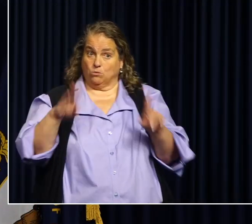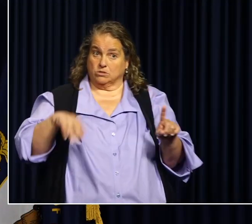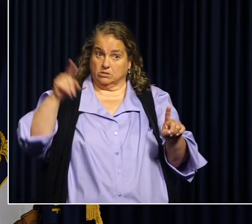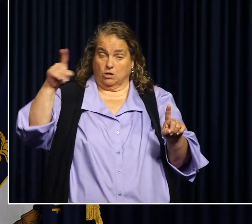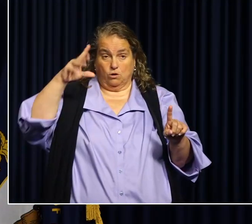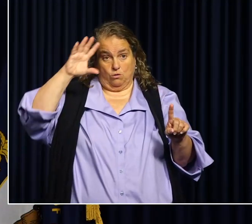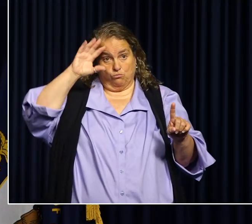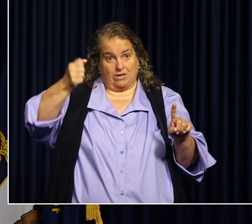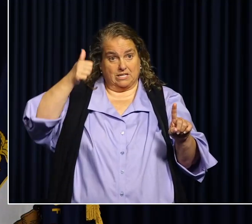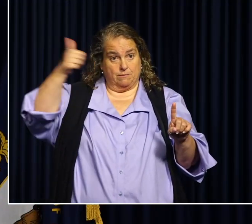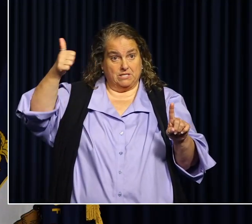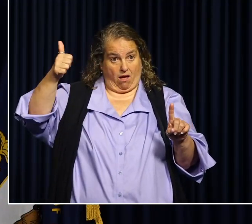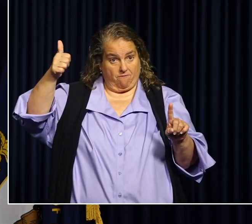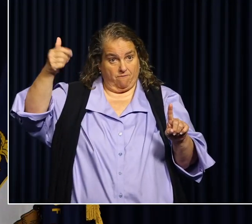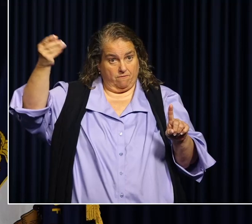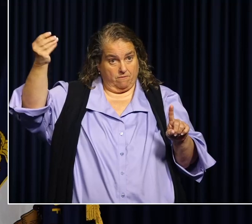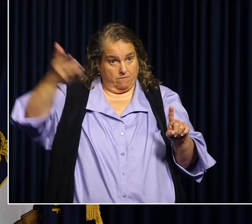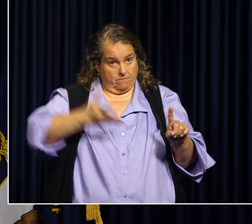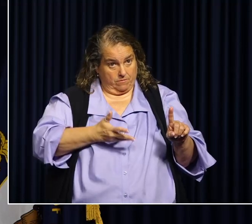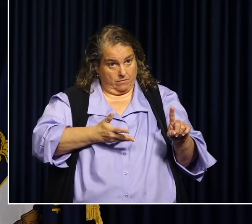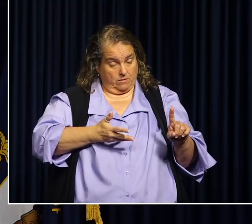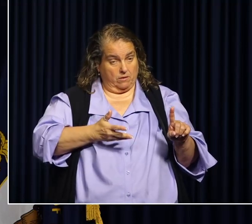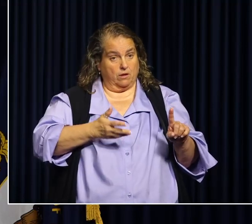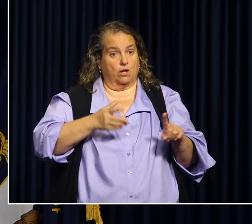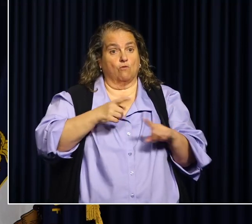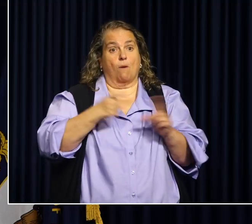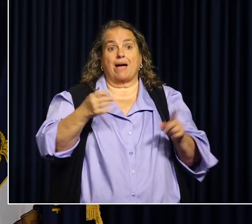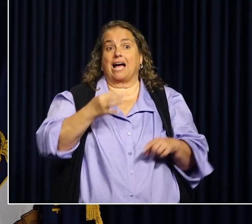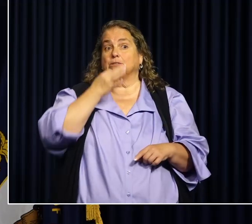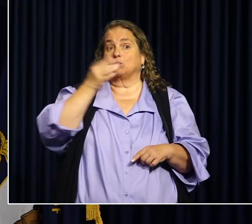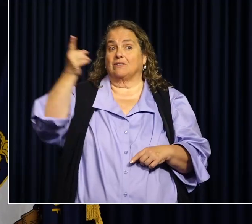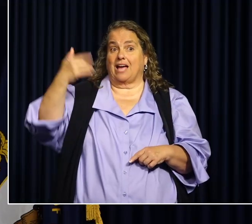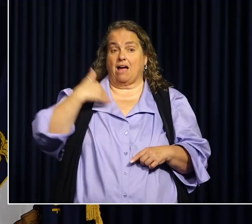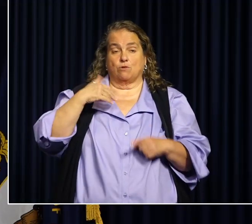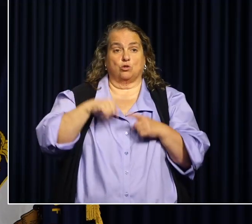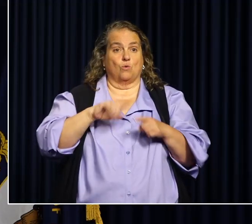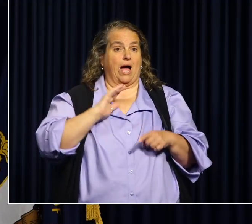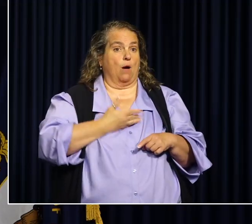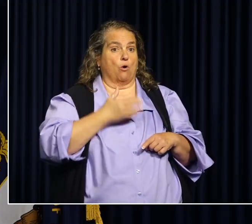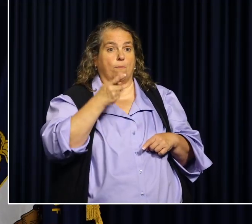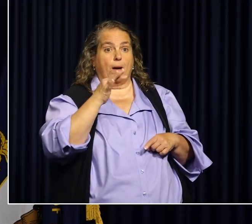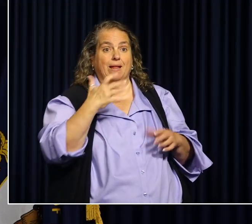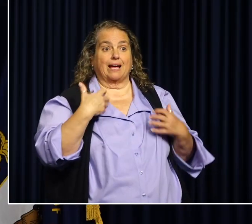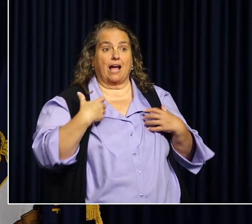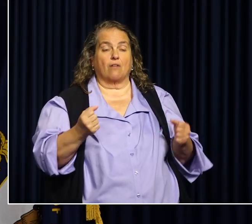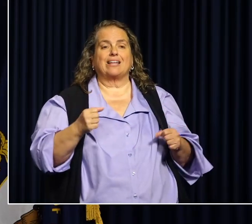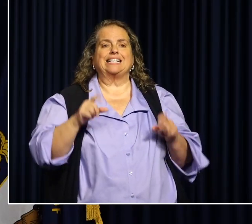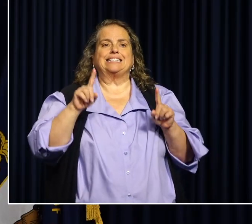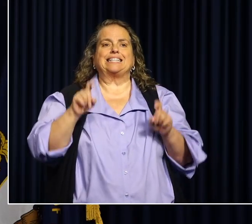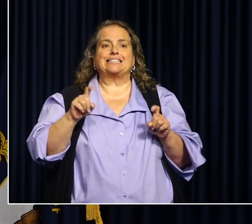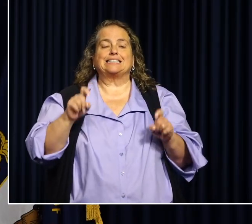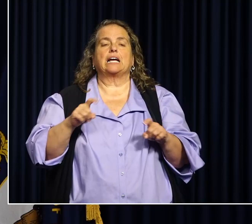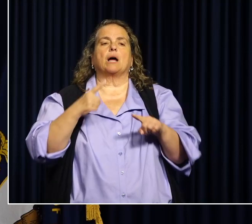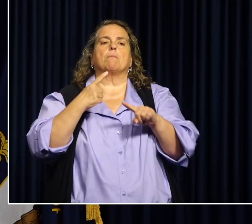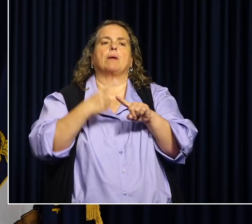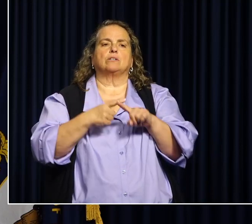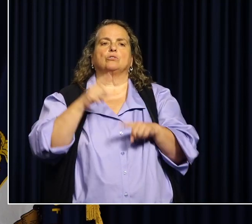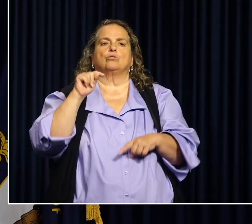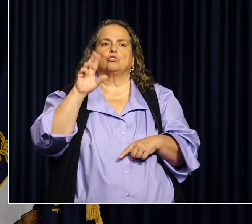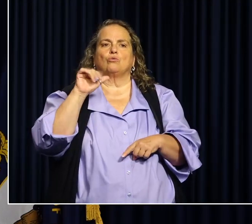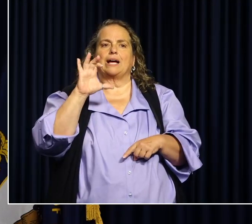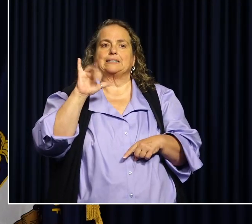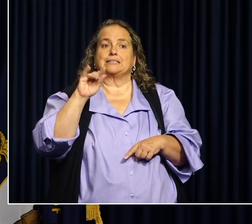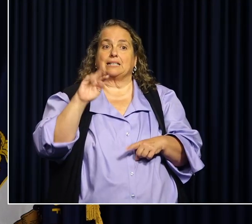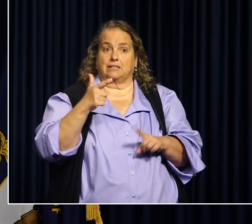president himself, from the experts they have from our public health, is testing plus tracing. So the only way to